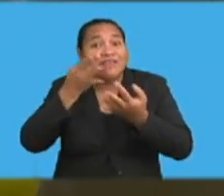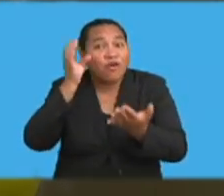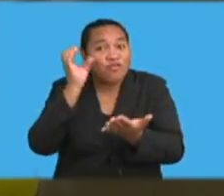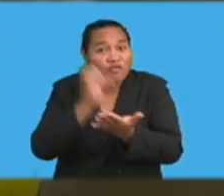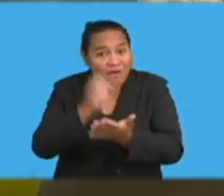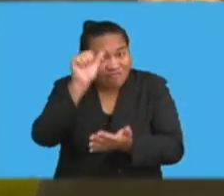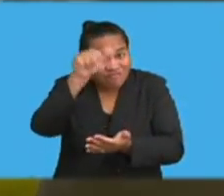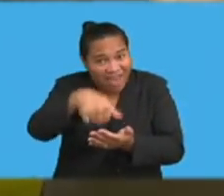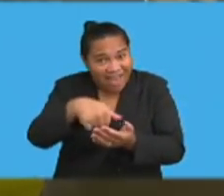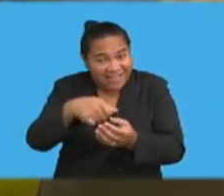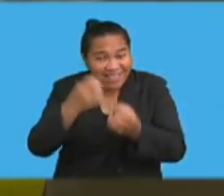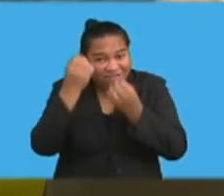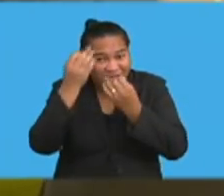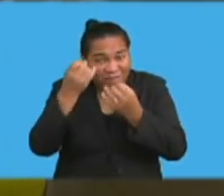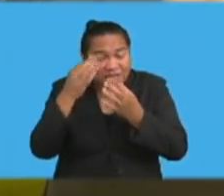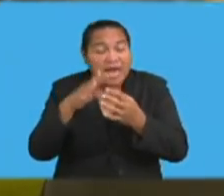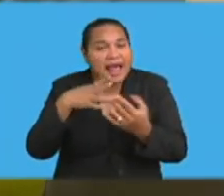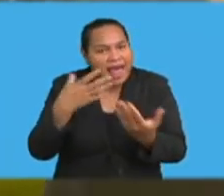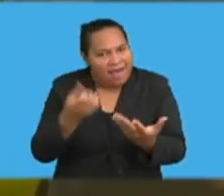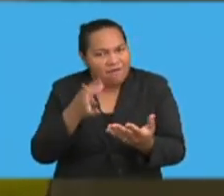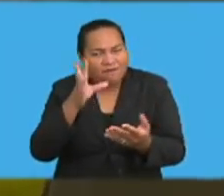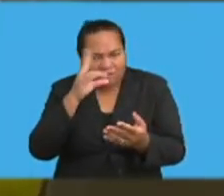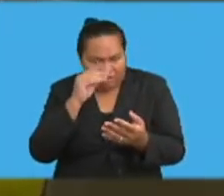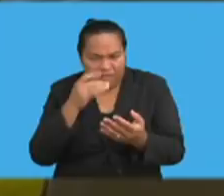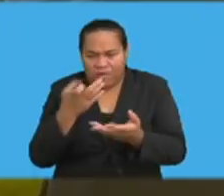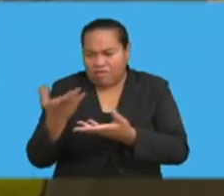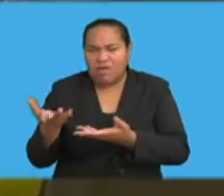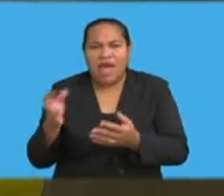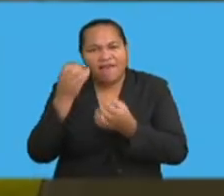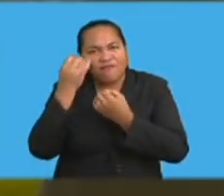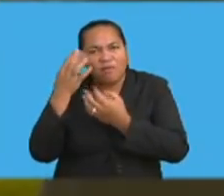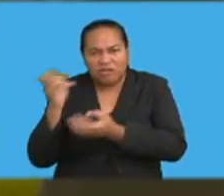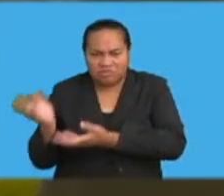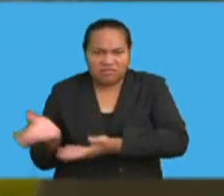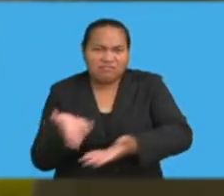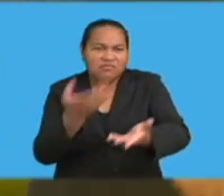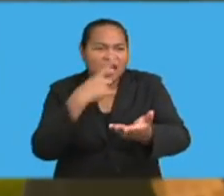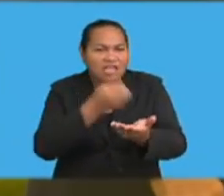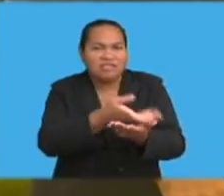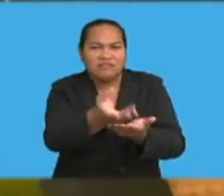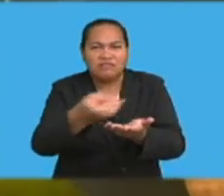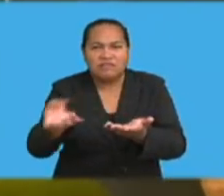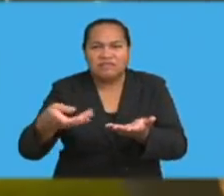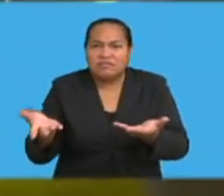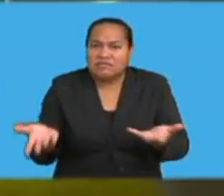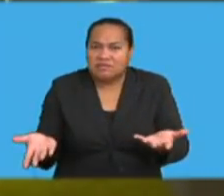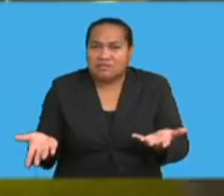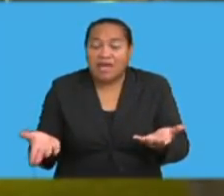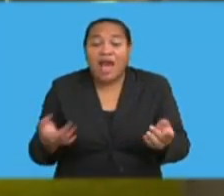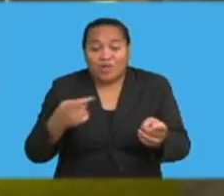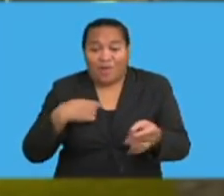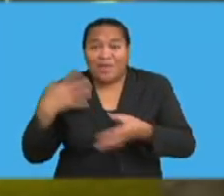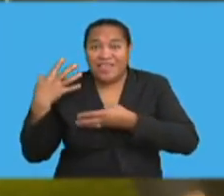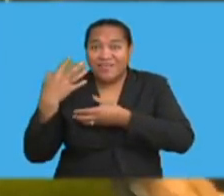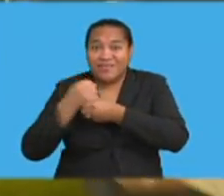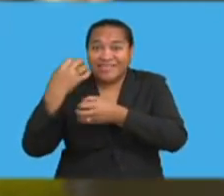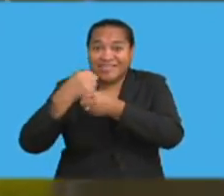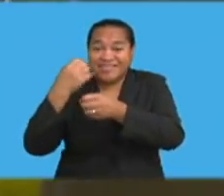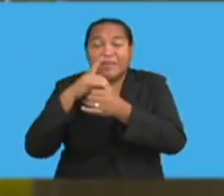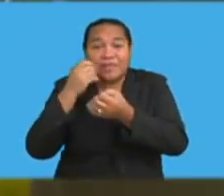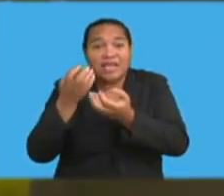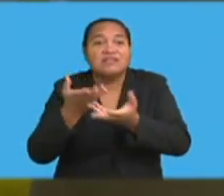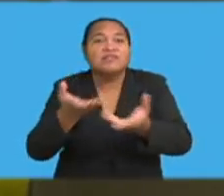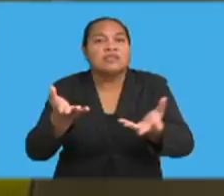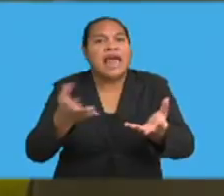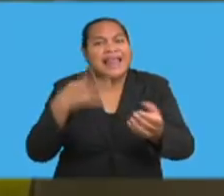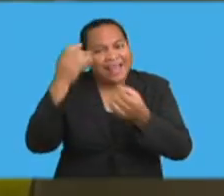information, there is availability of the information, if they truly want to do that. And this is the update that I've given, and this is the information